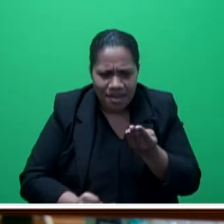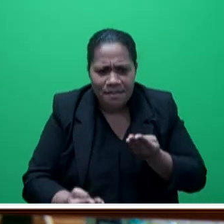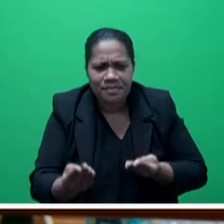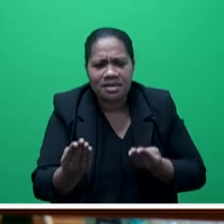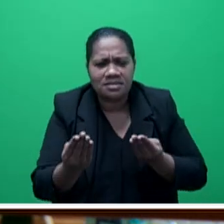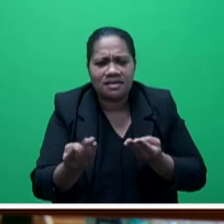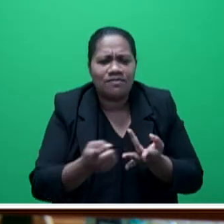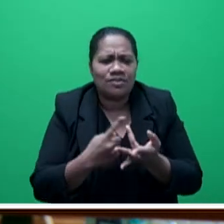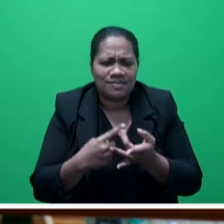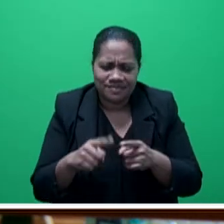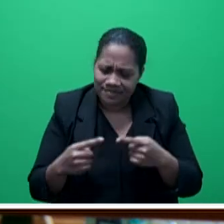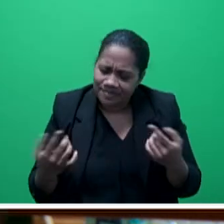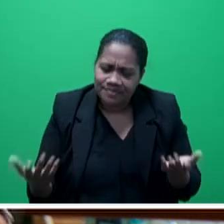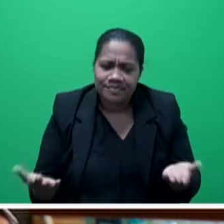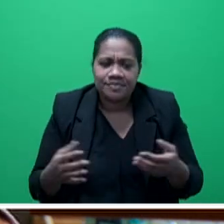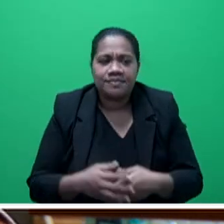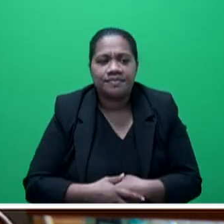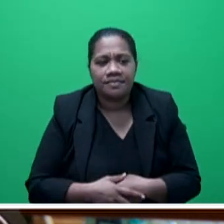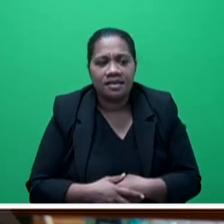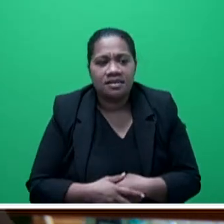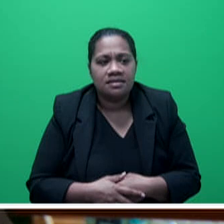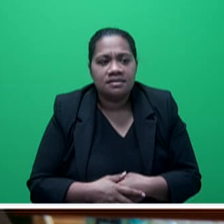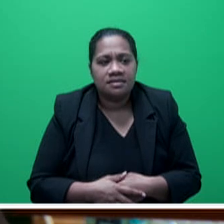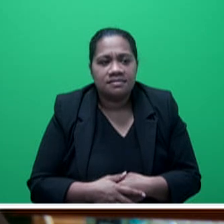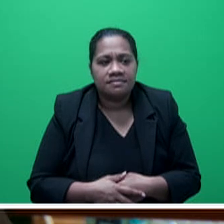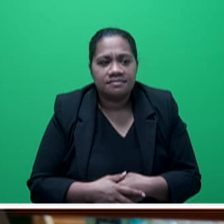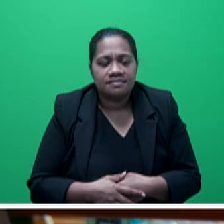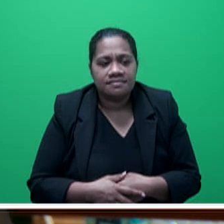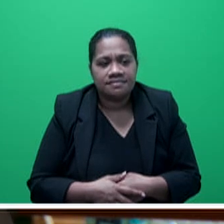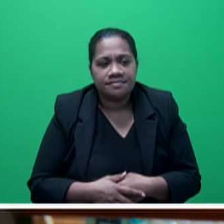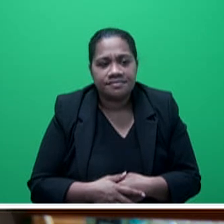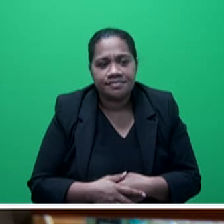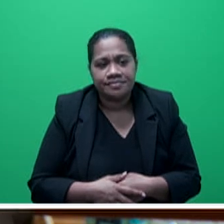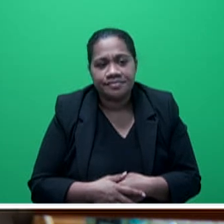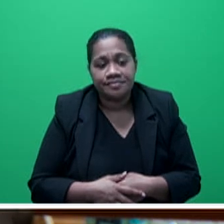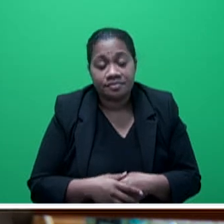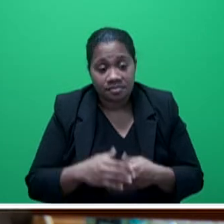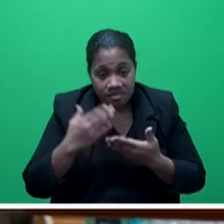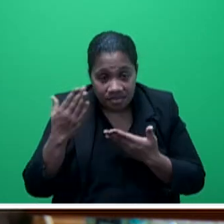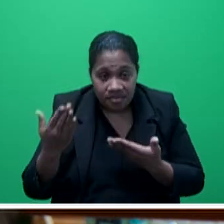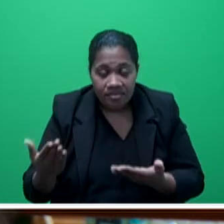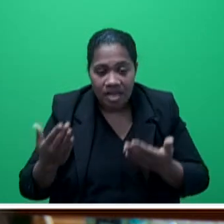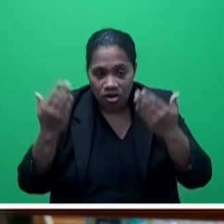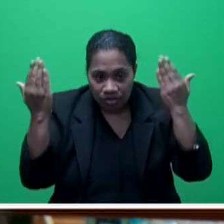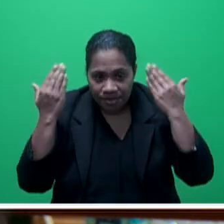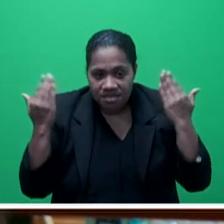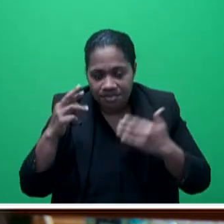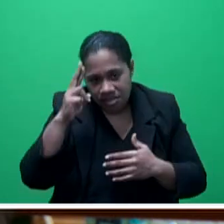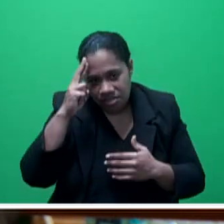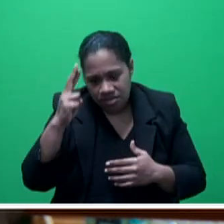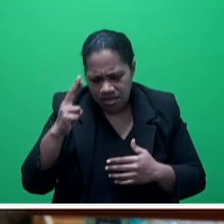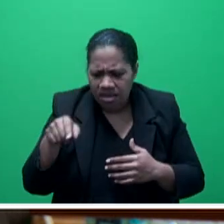organic fertilizer that supports sustainable food production and livelihood. Honourable Speaker said the Home Gardening